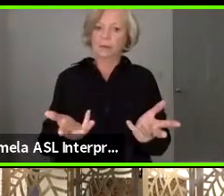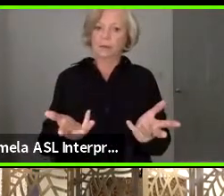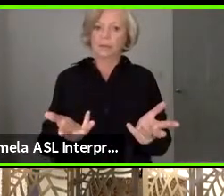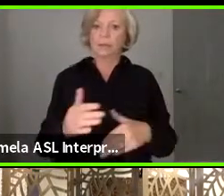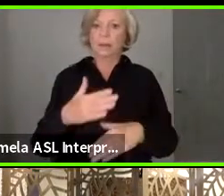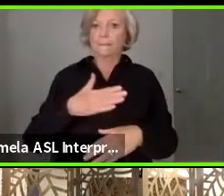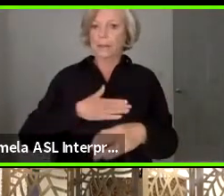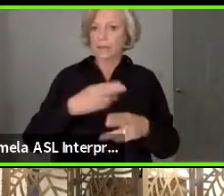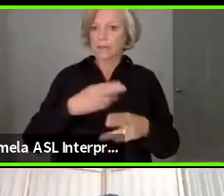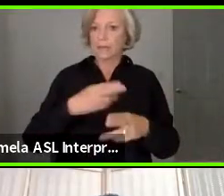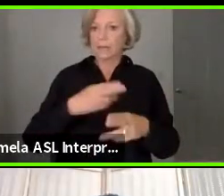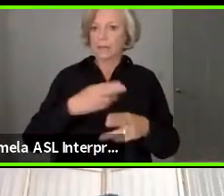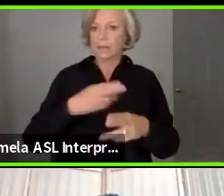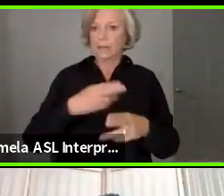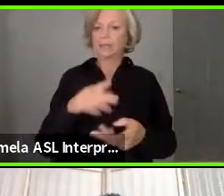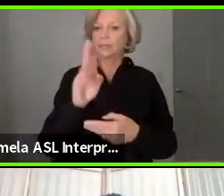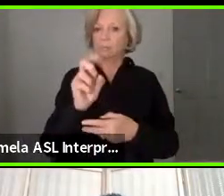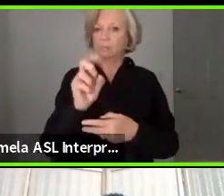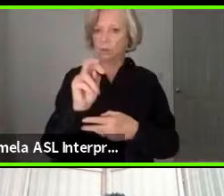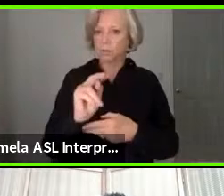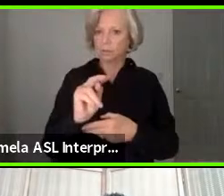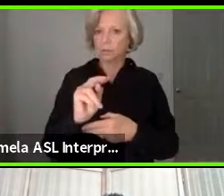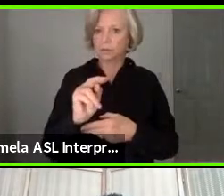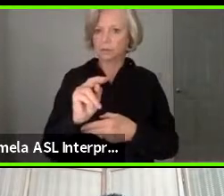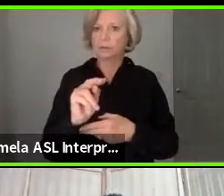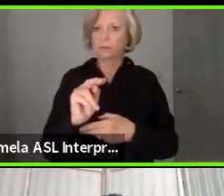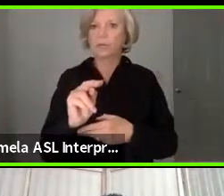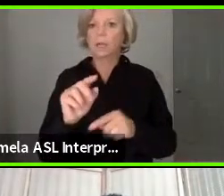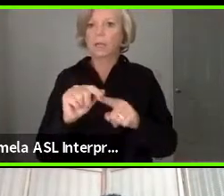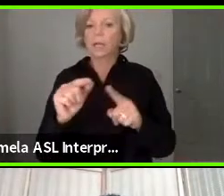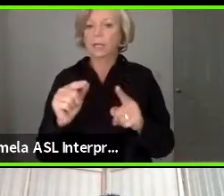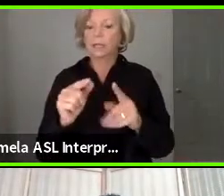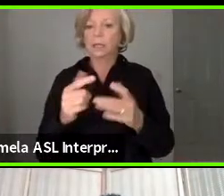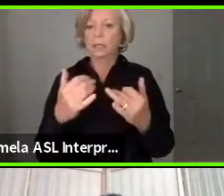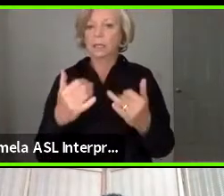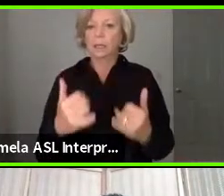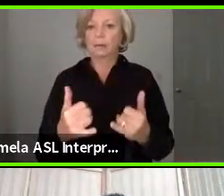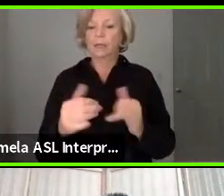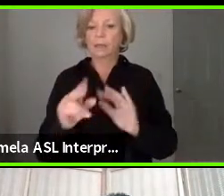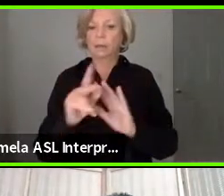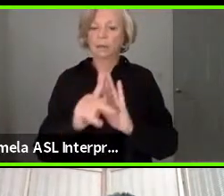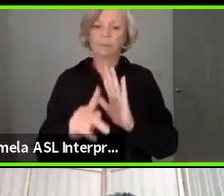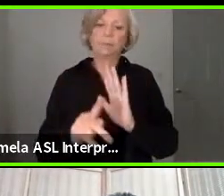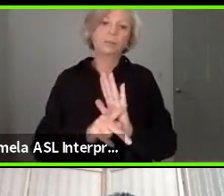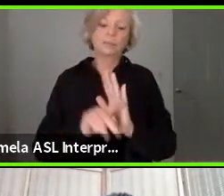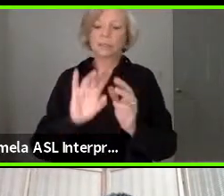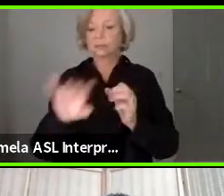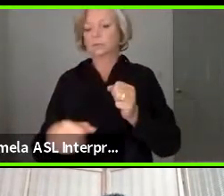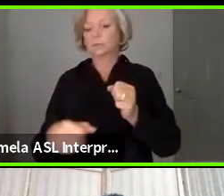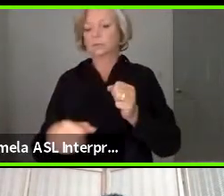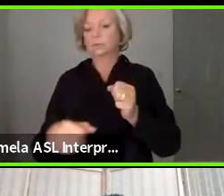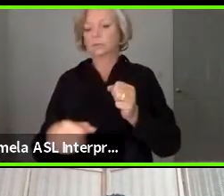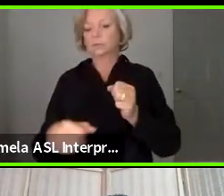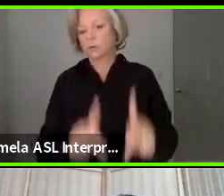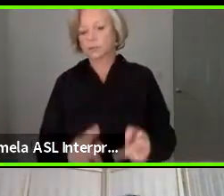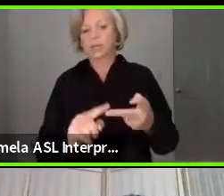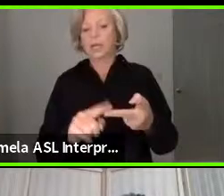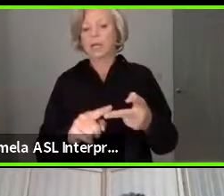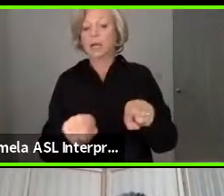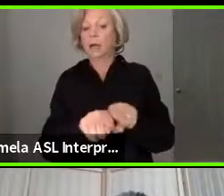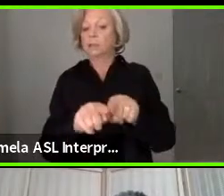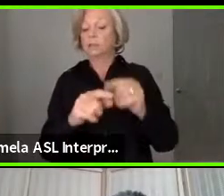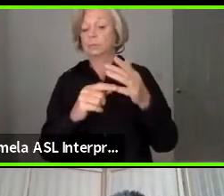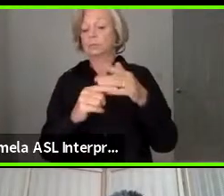Burns. I used to be the Policy and Advocacy Manager for World. I am now the Policy and Advocacy Consultant, and then also the founder of PIT